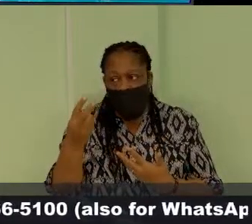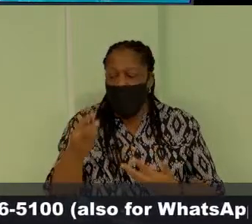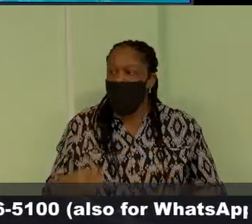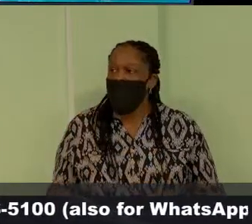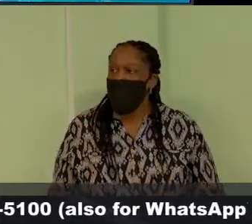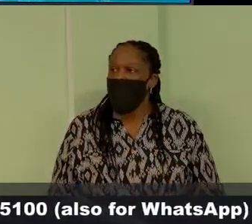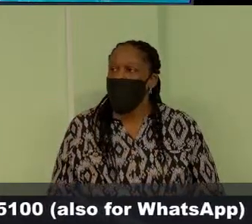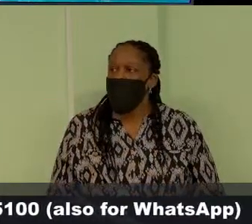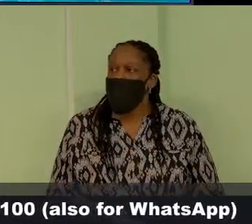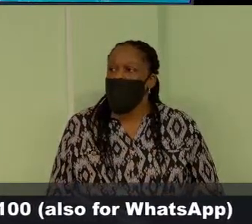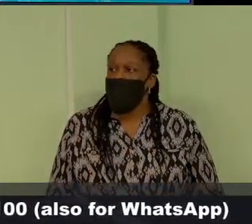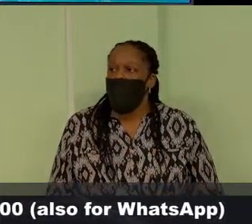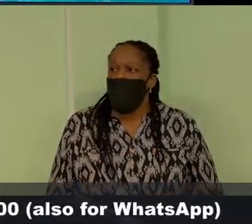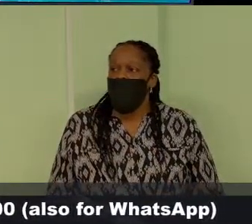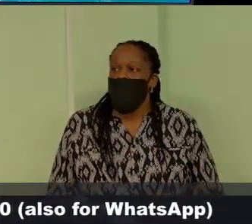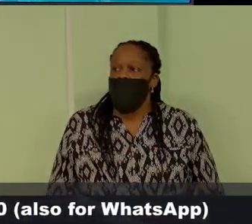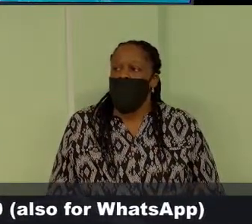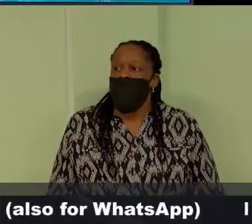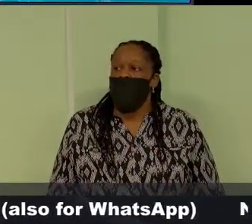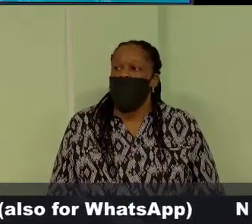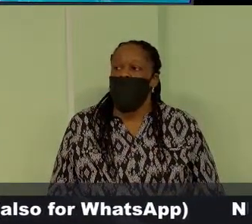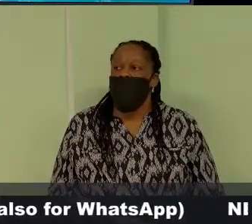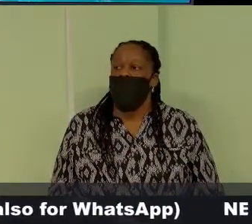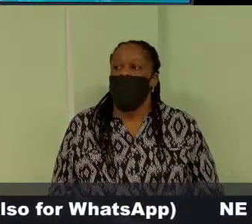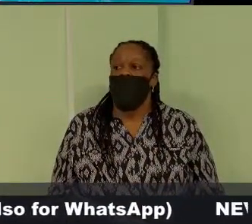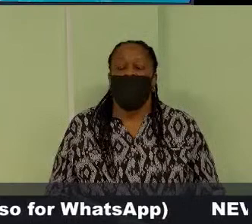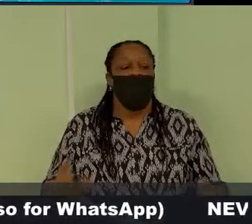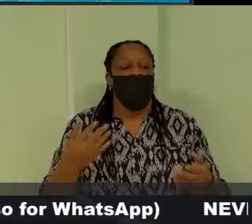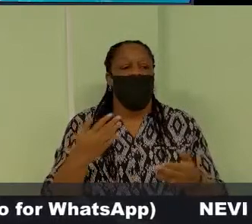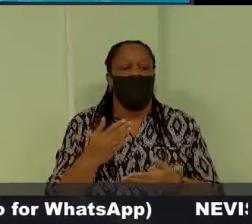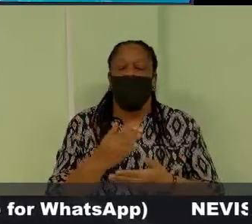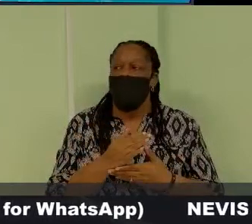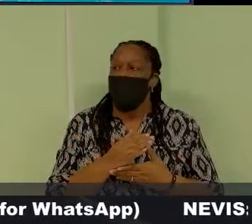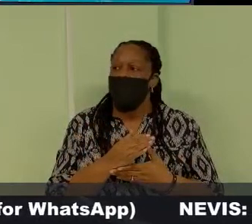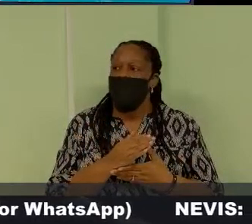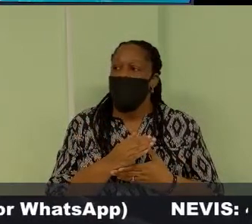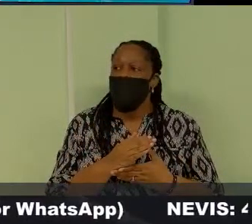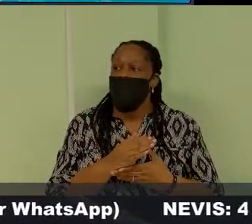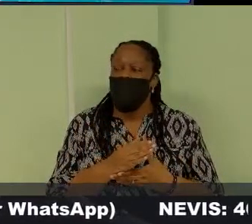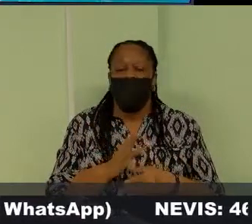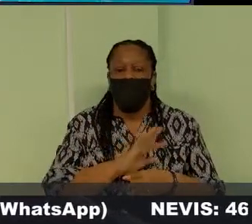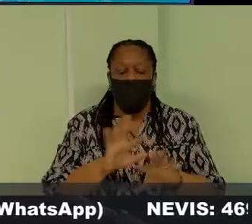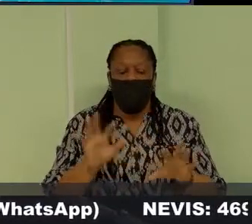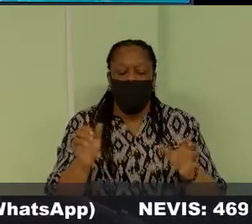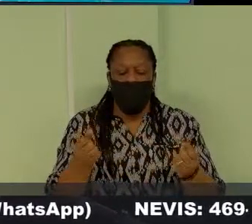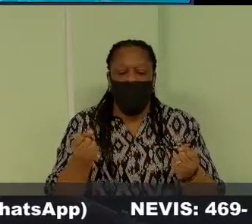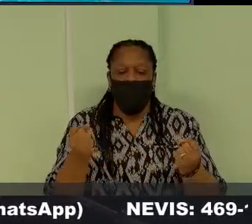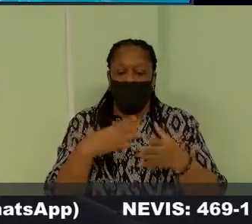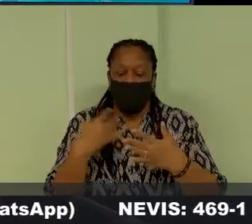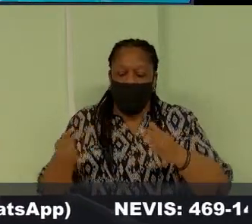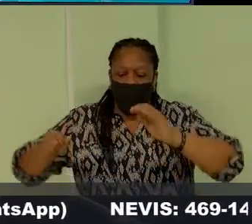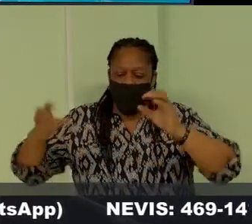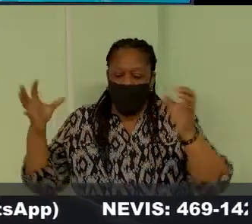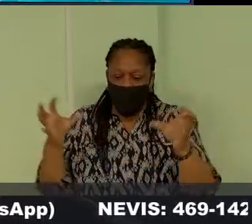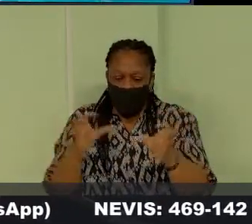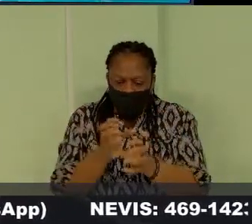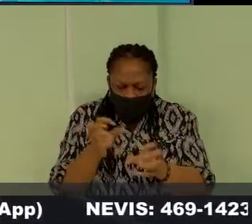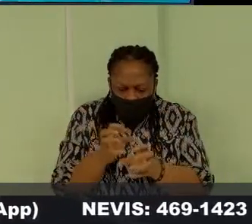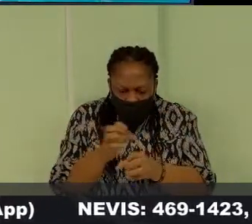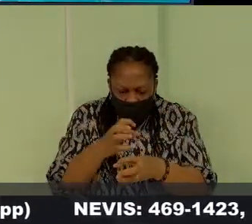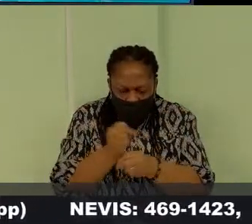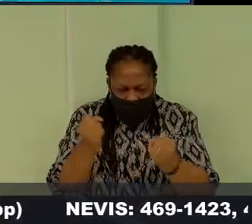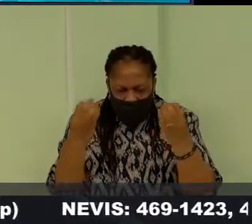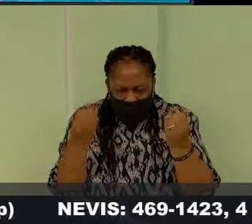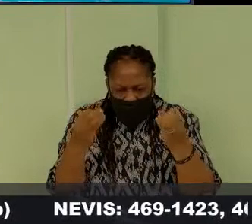control what's called amplifying events, where you have crowded places, especially in enclosed places. And